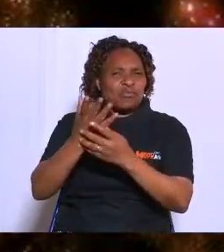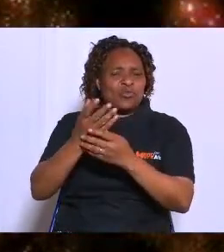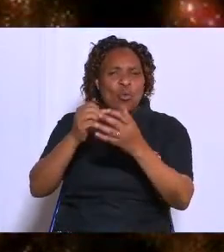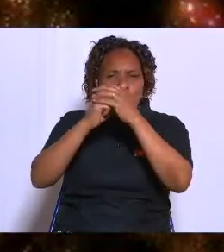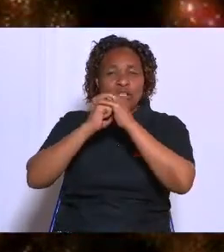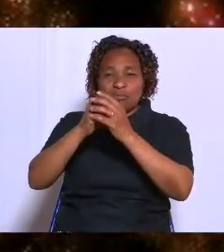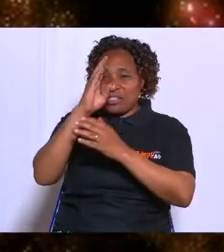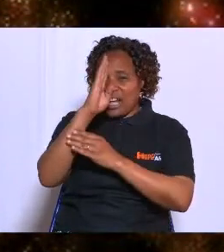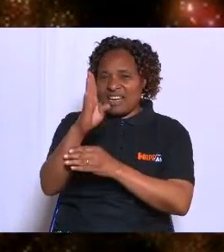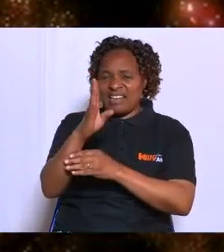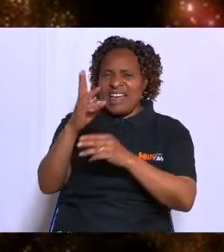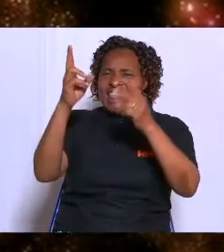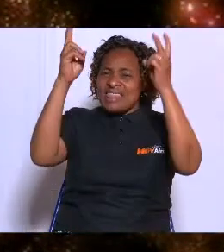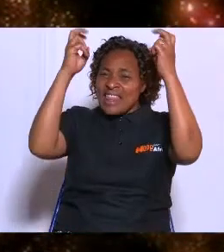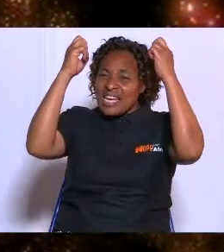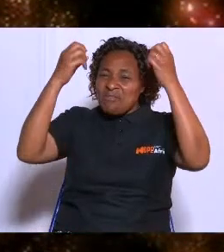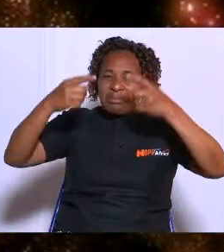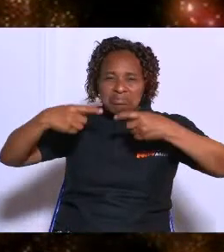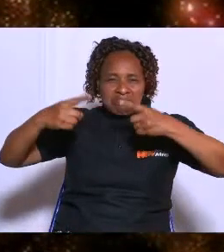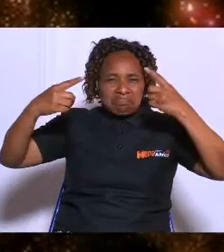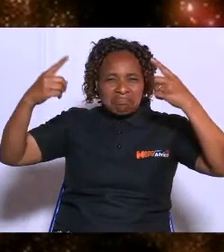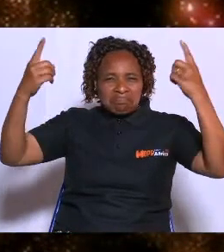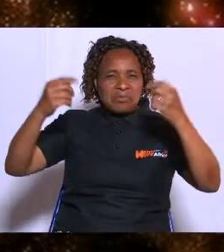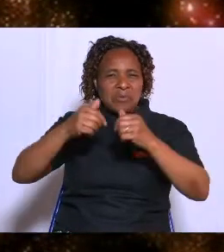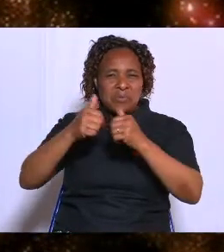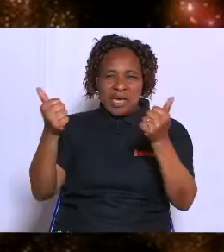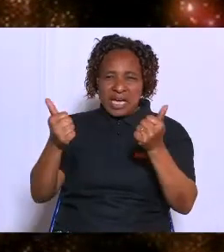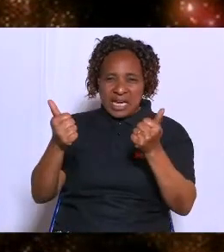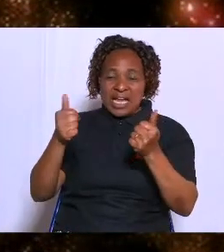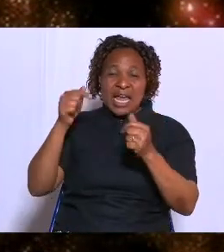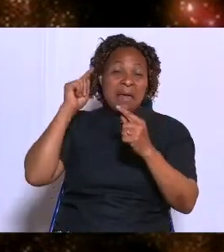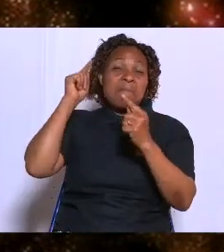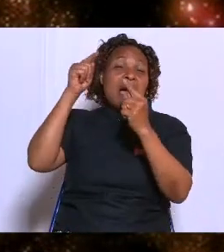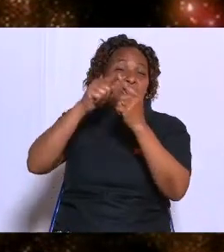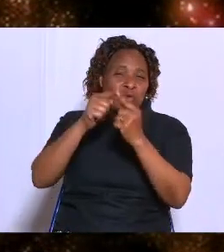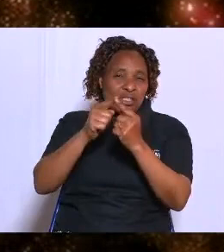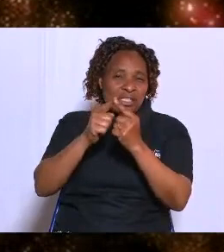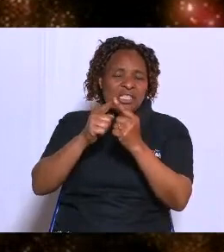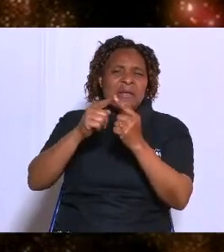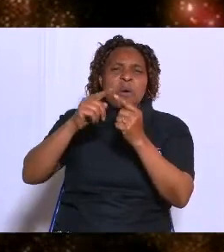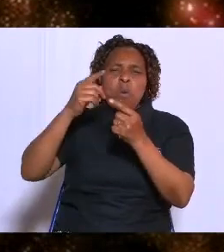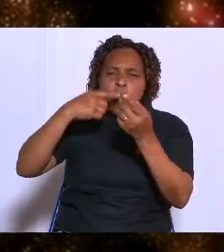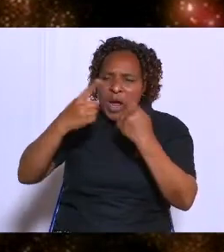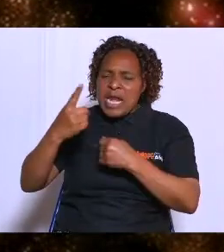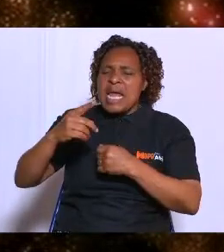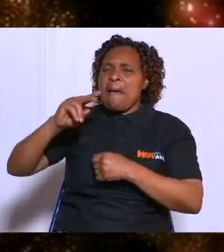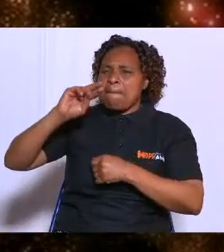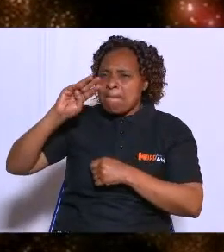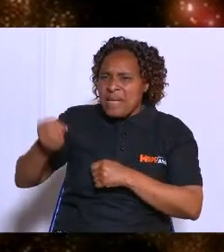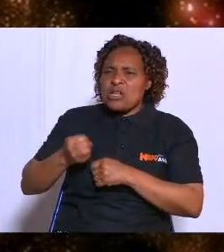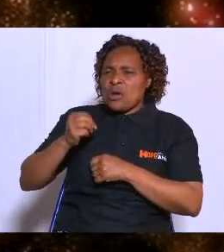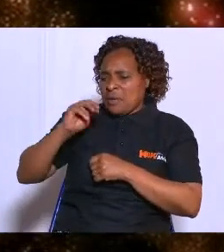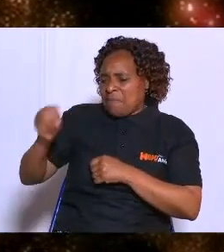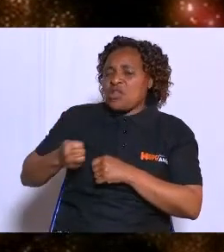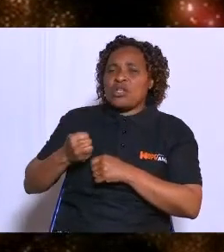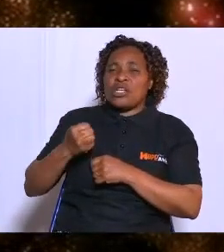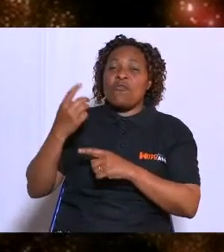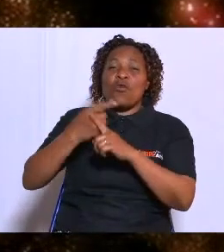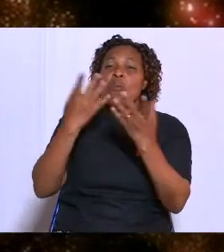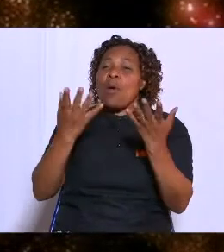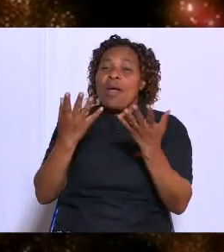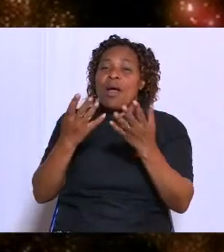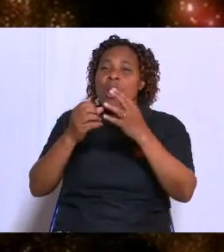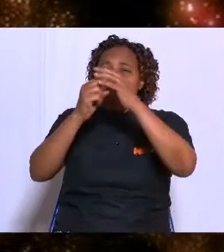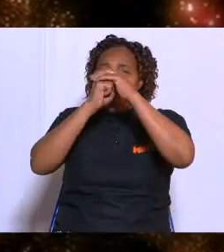the devil succeeded in accomplishing his purpose of leading millions of millions from worshiping